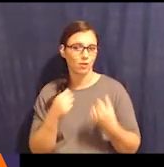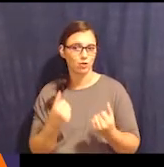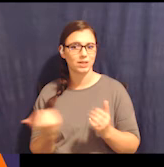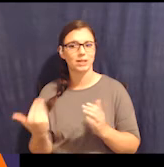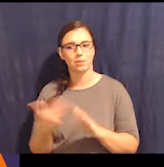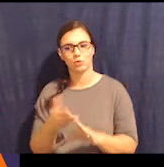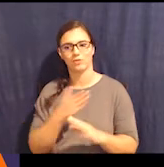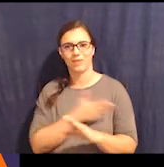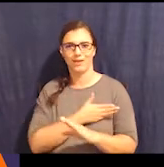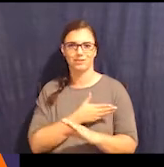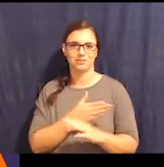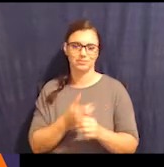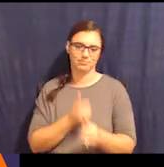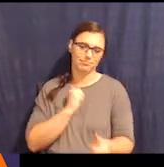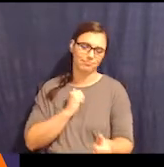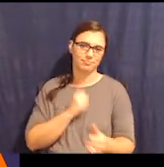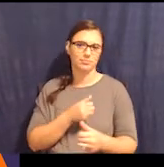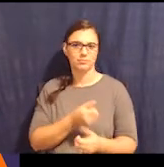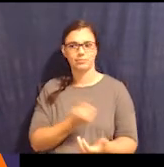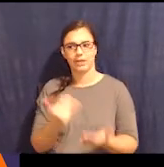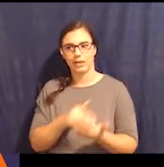place that calls itself a clubhouse.